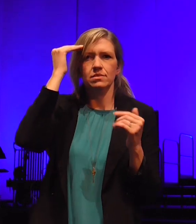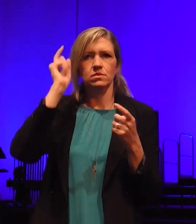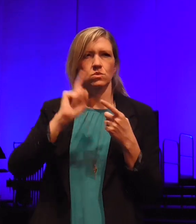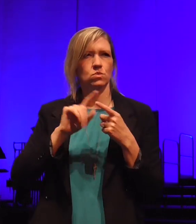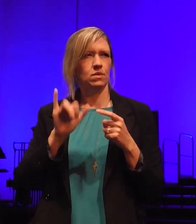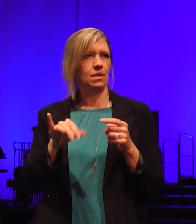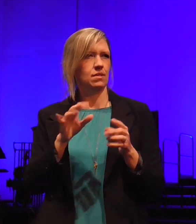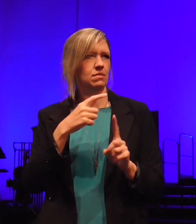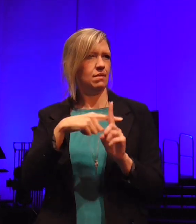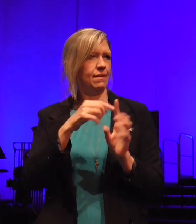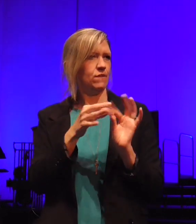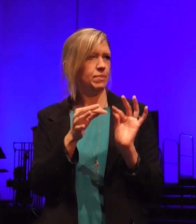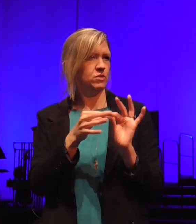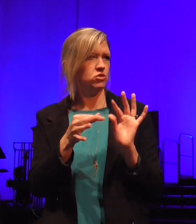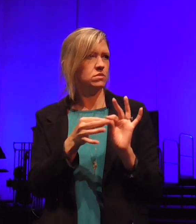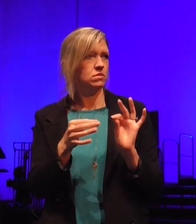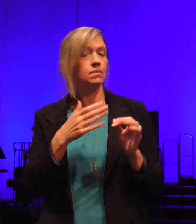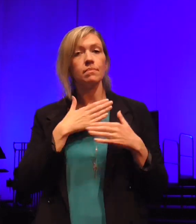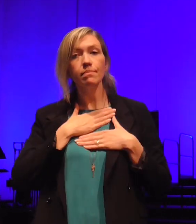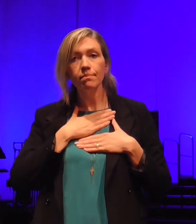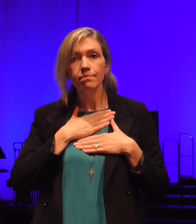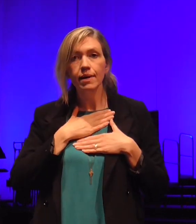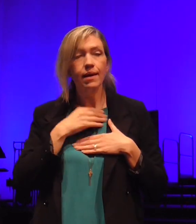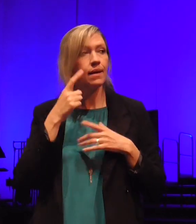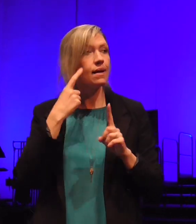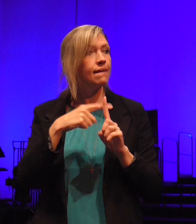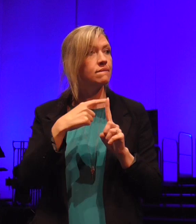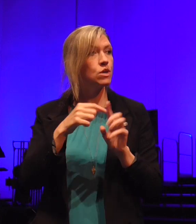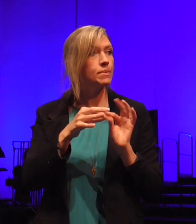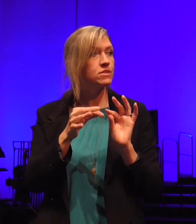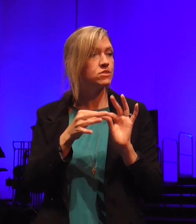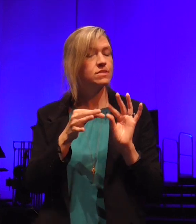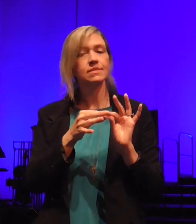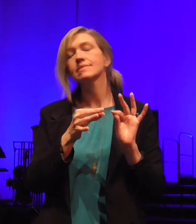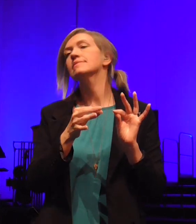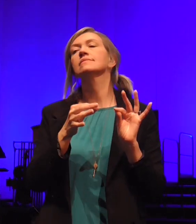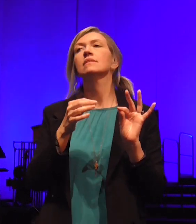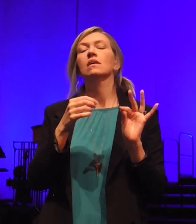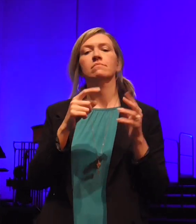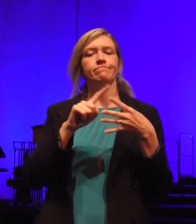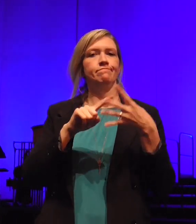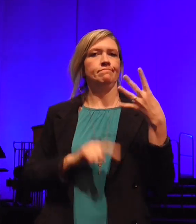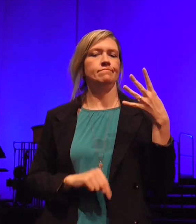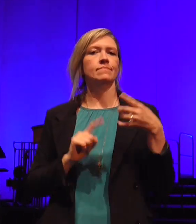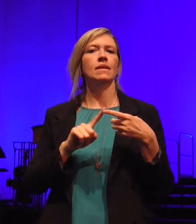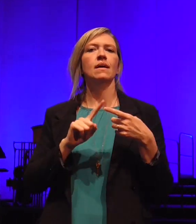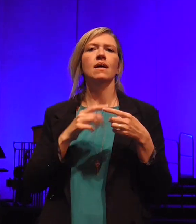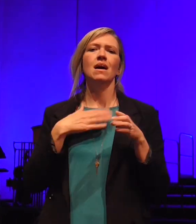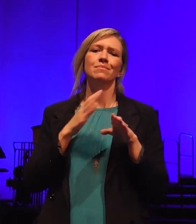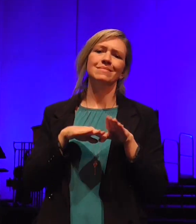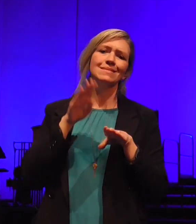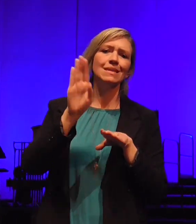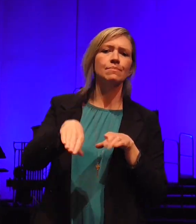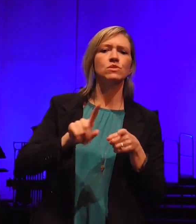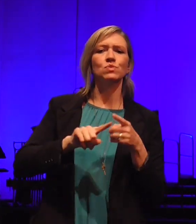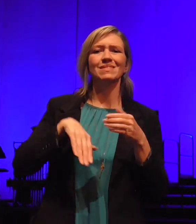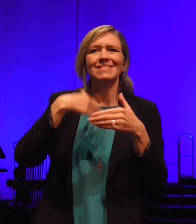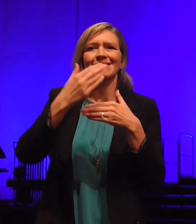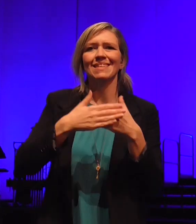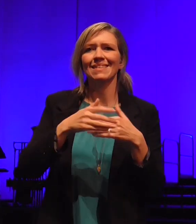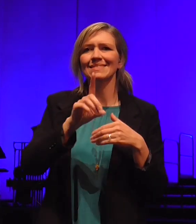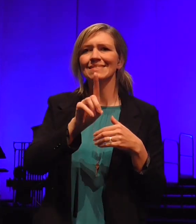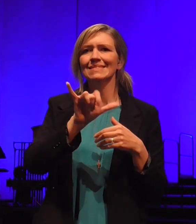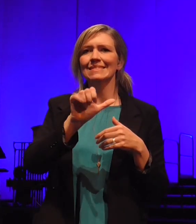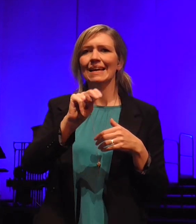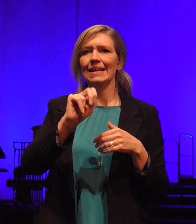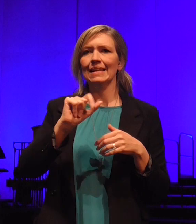affirmations are. My affirmations: I am stepping into the next dynamic phase of